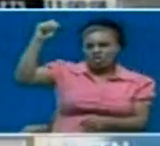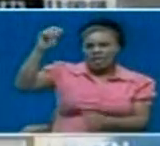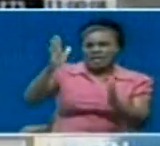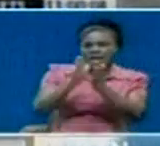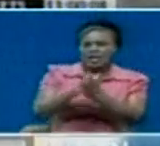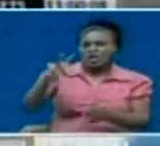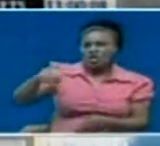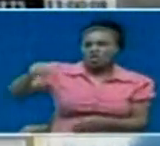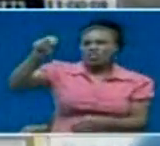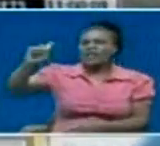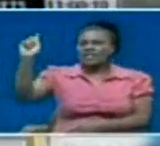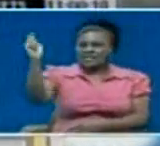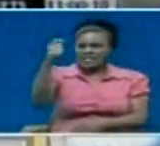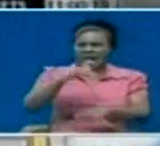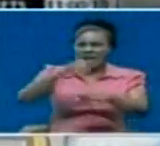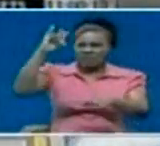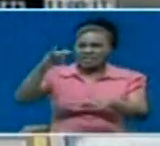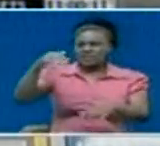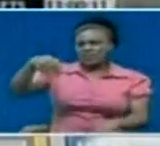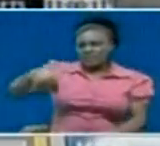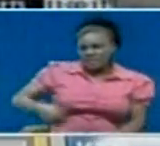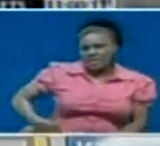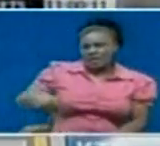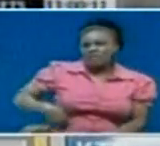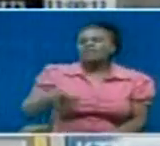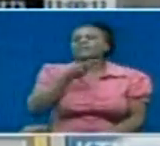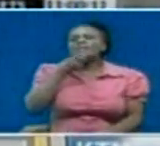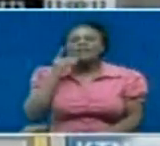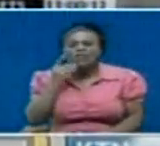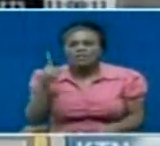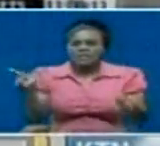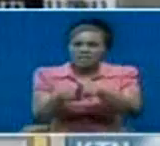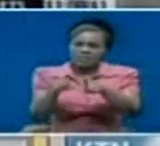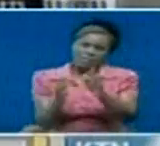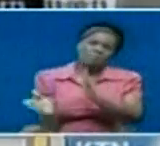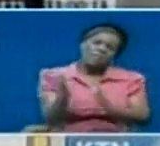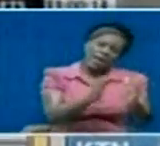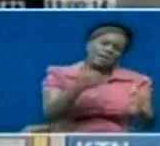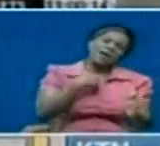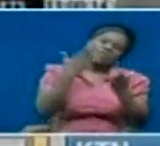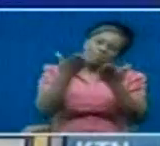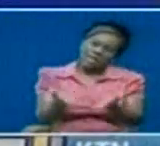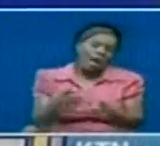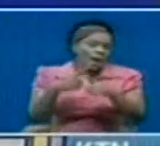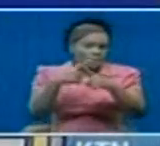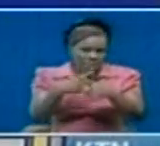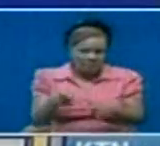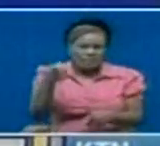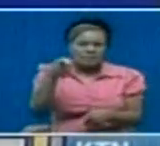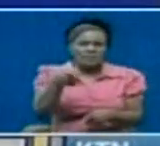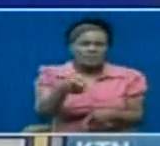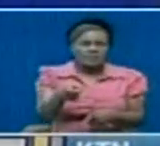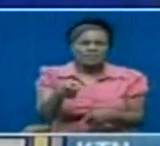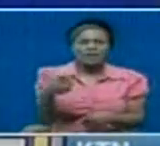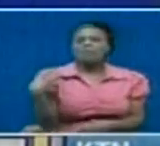northern Kenya is affected by drought as we speak. Mm-hmm. Yeah, and the long-term plans, of course, are there, but you realize the government has been in